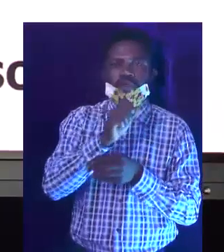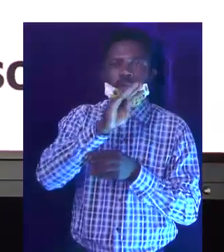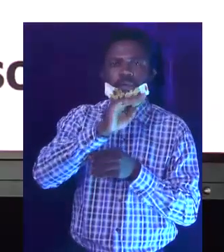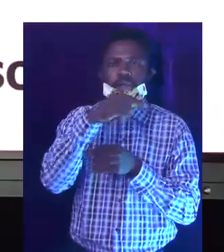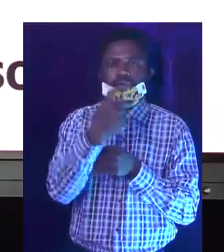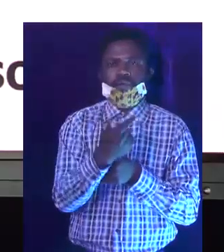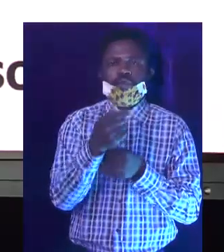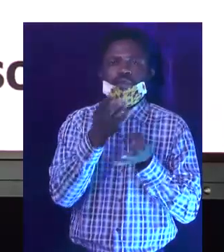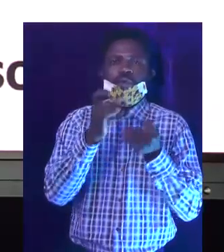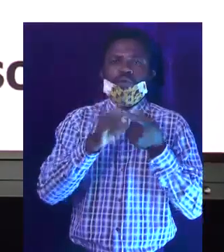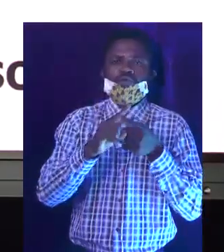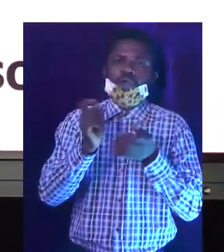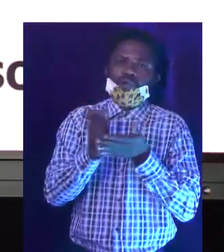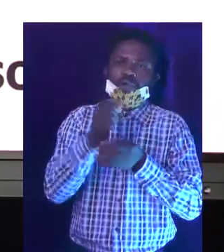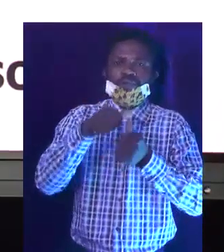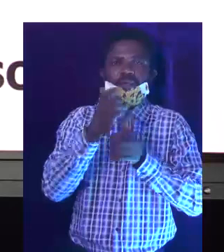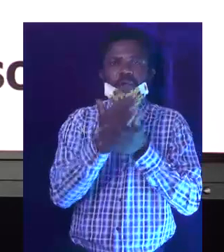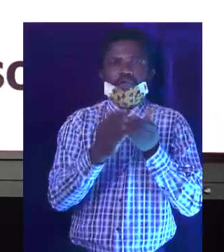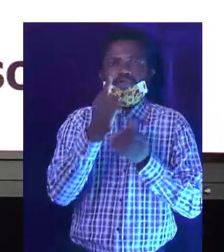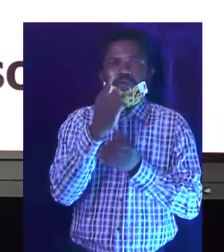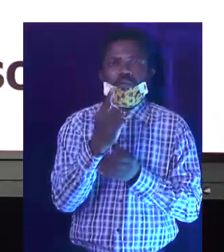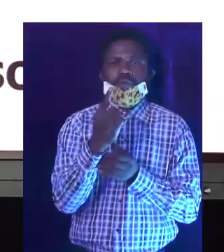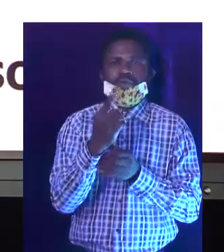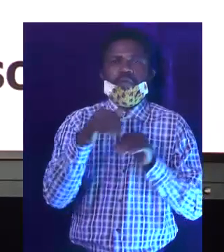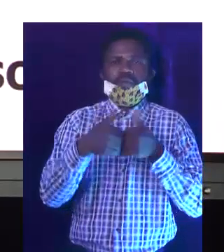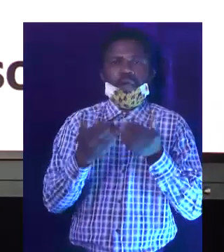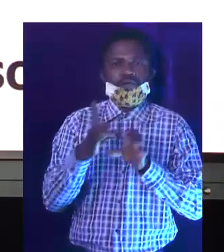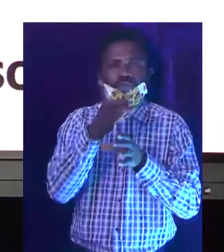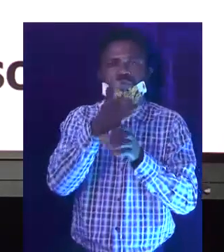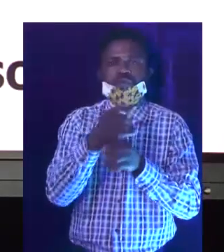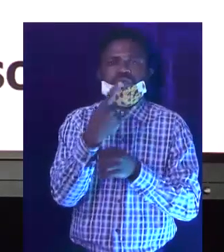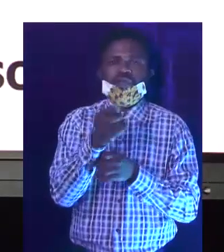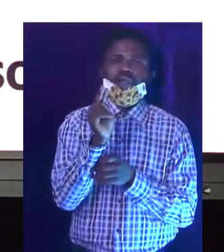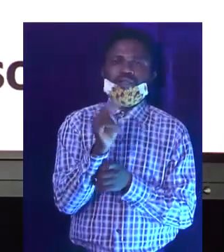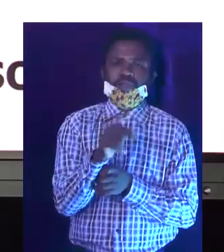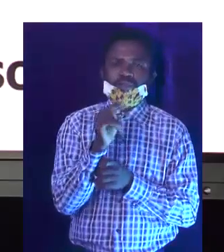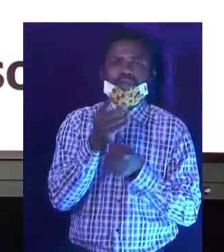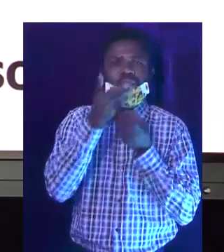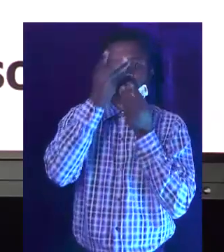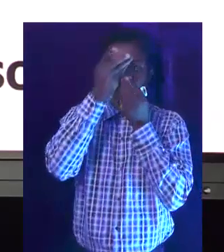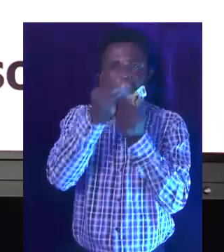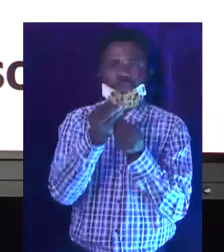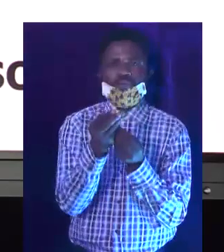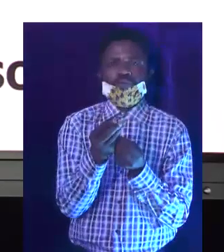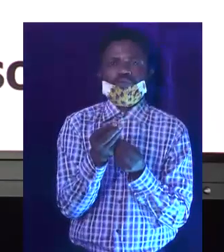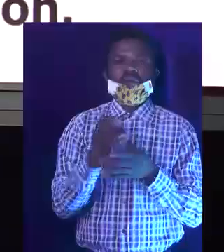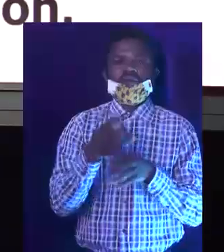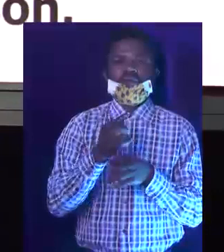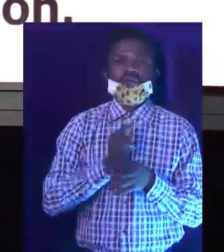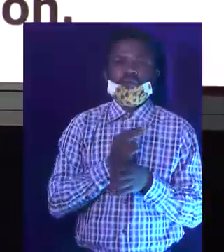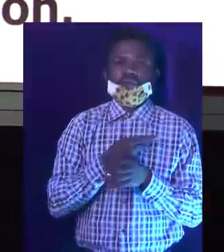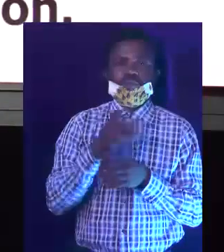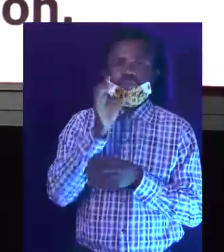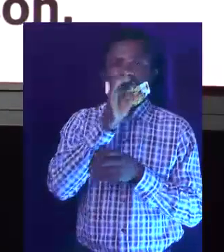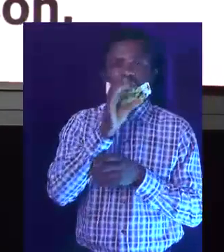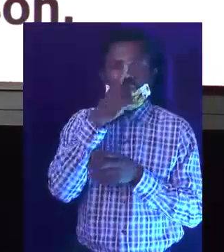a biography? You want to write about somebody. How do you get the needed information? That takes